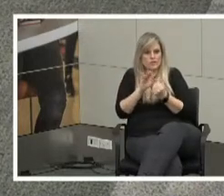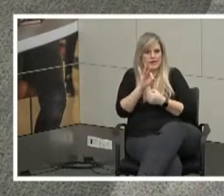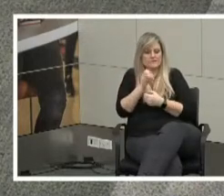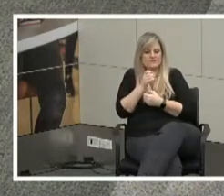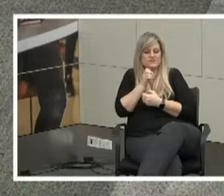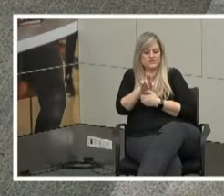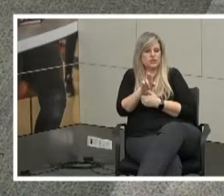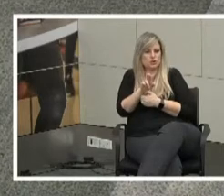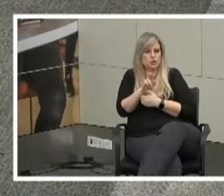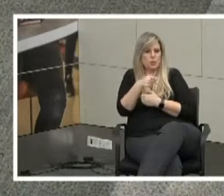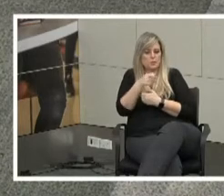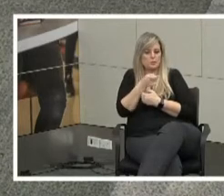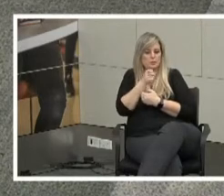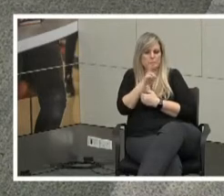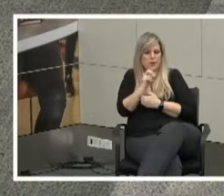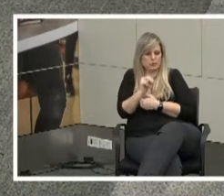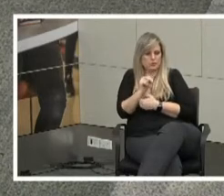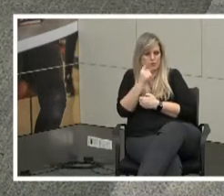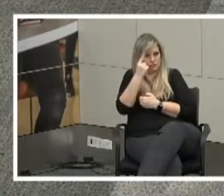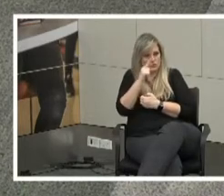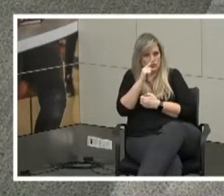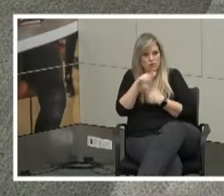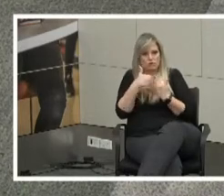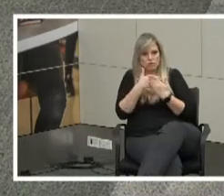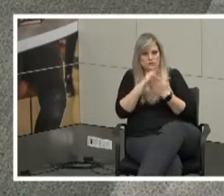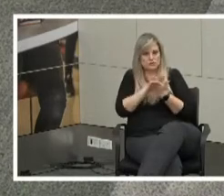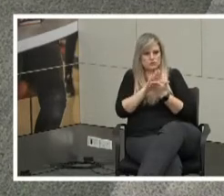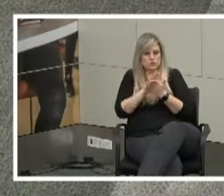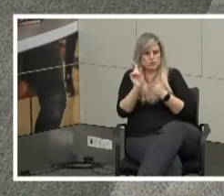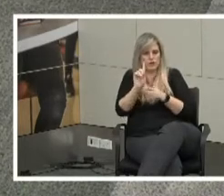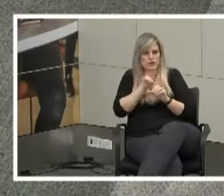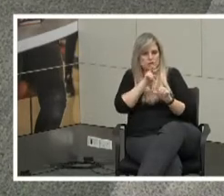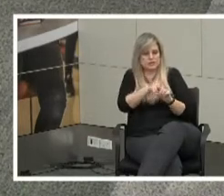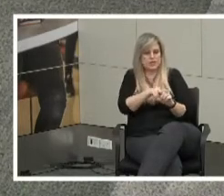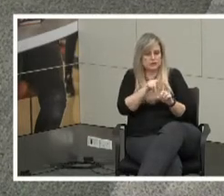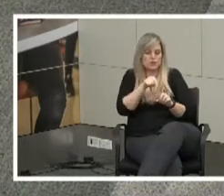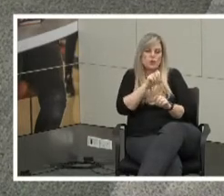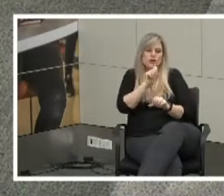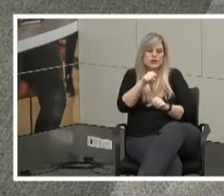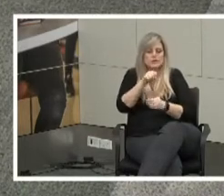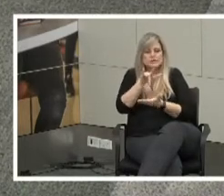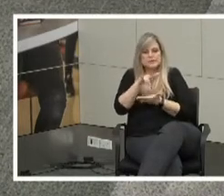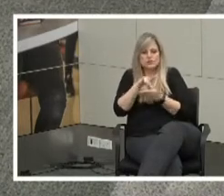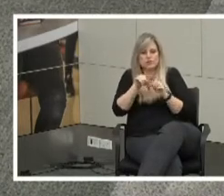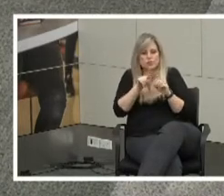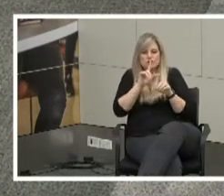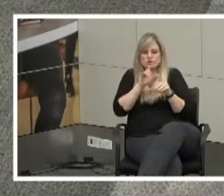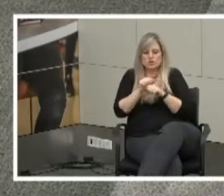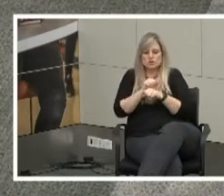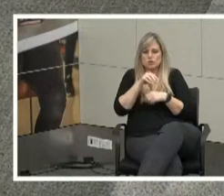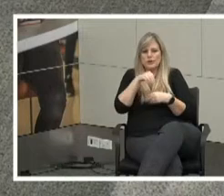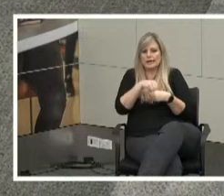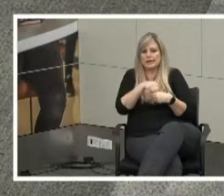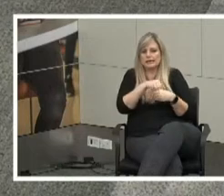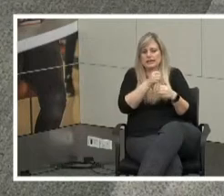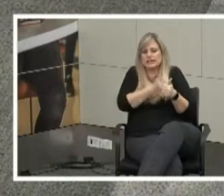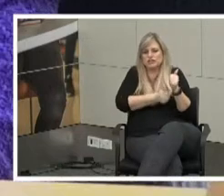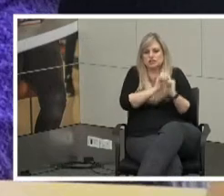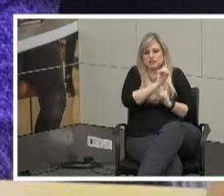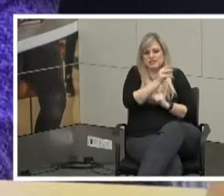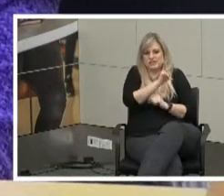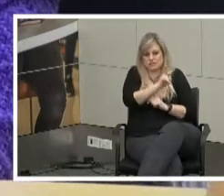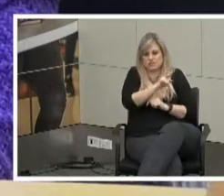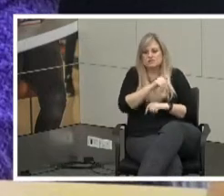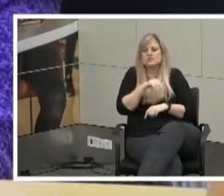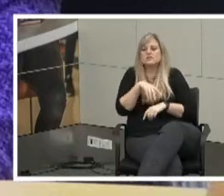pattern of schools that they're assigned to and and so yes it's centrally but it's also like in the divisions and my last